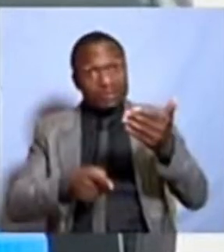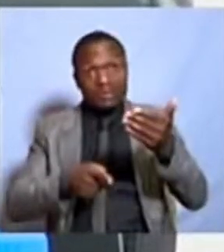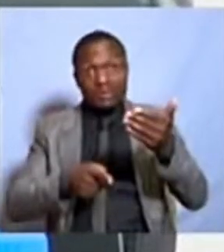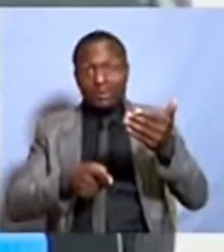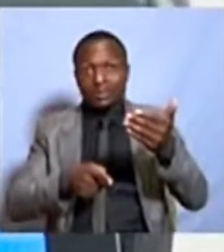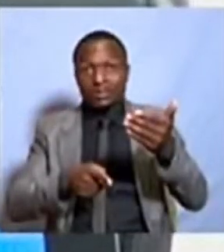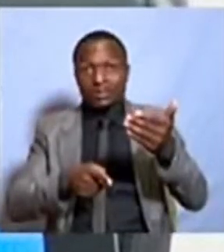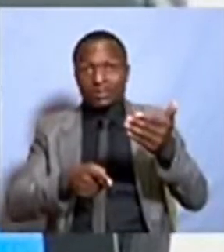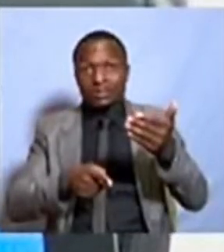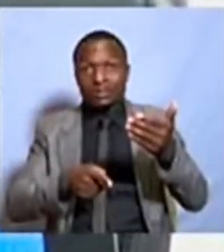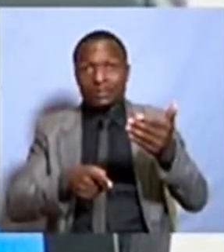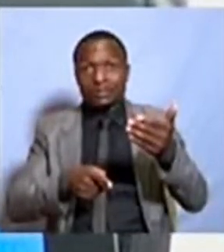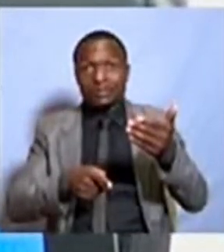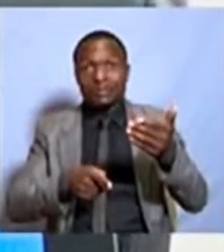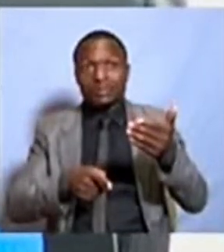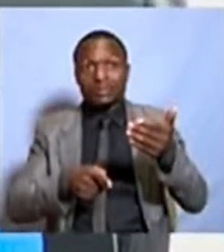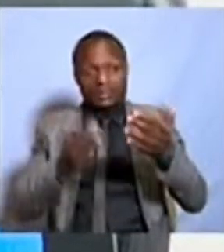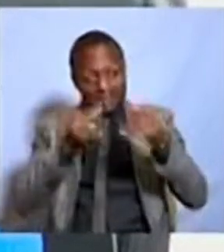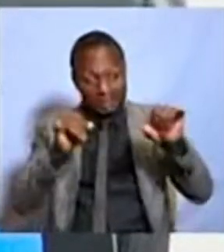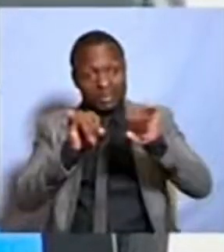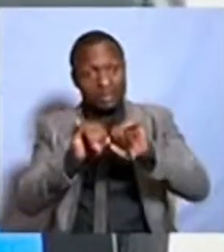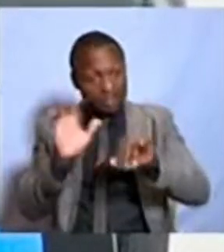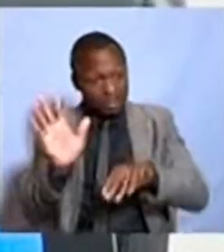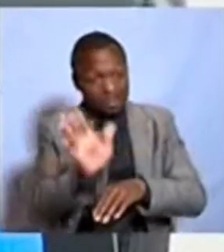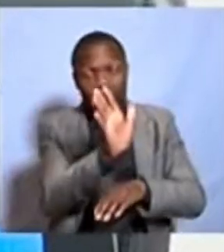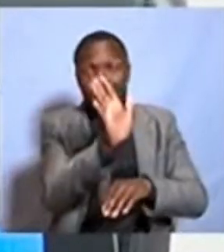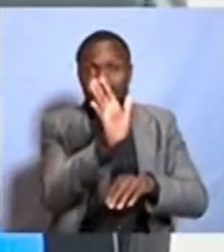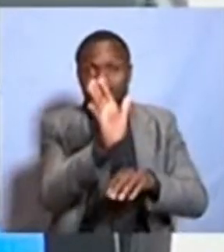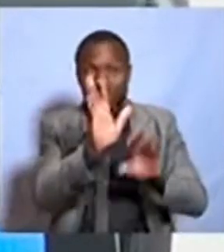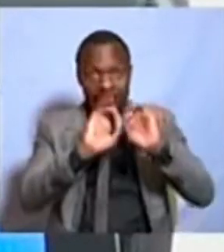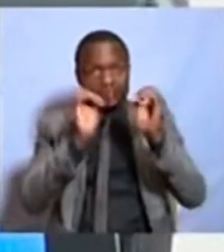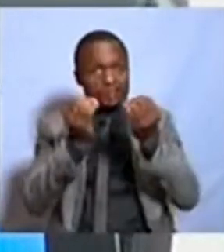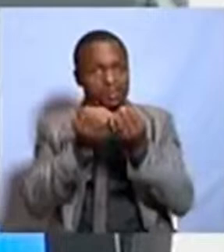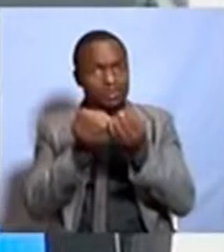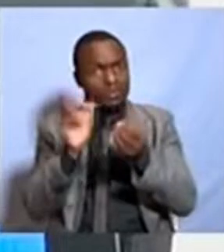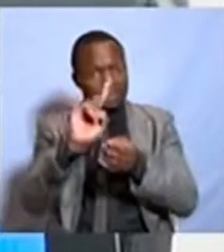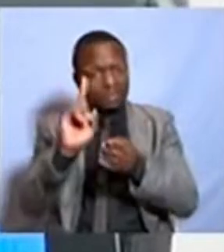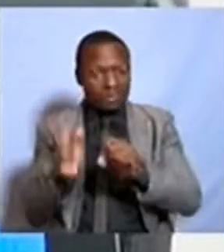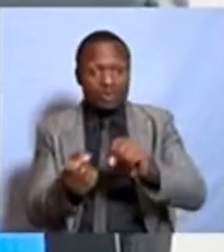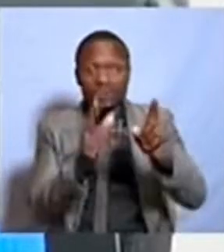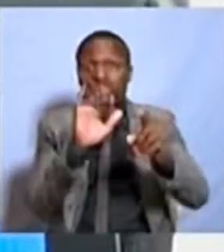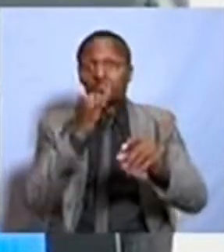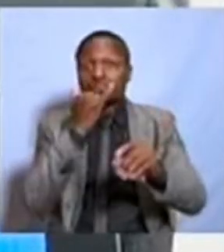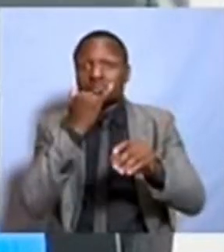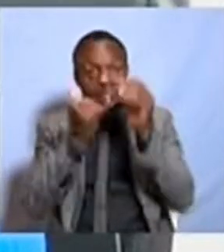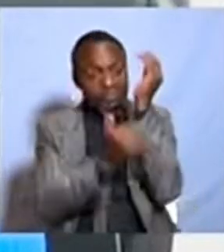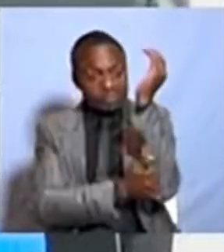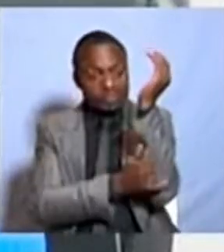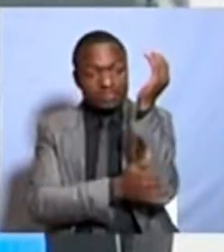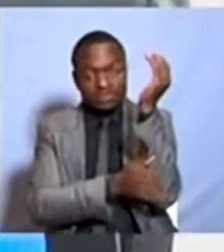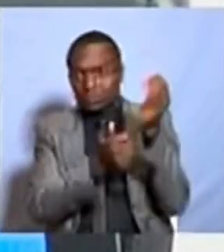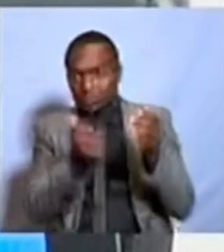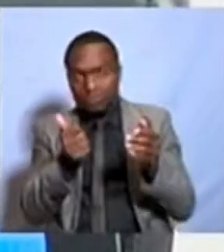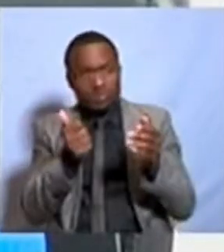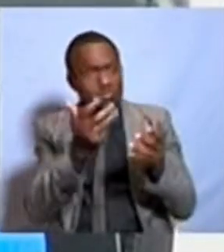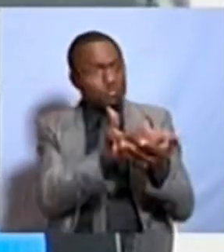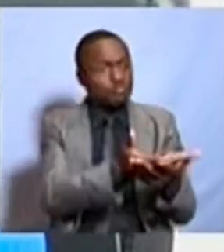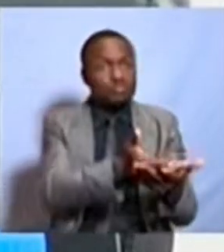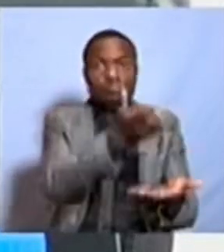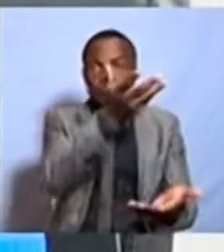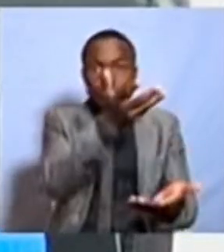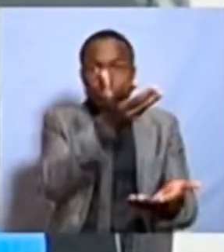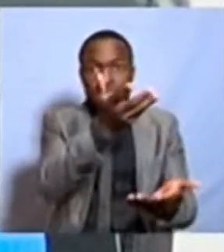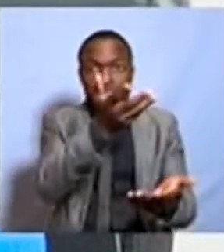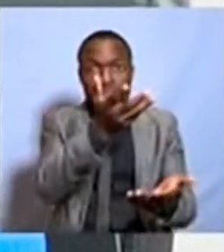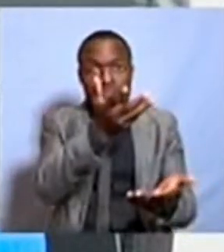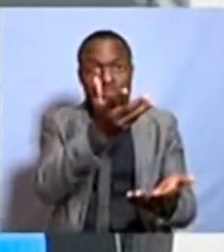of your existence? Where have we gone wrong as a country? On one hand, we are so rich in natural resources.